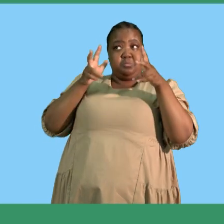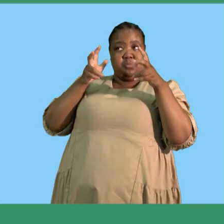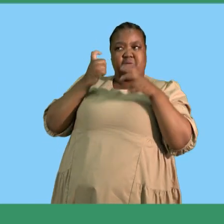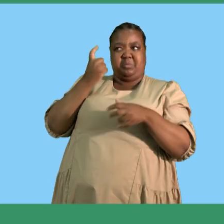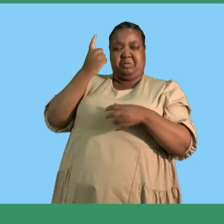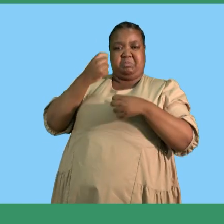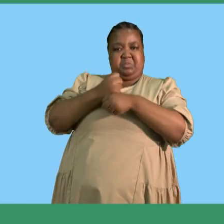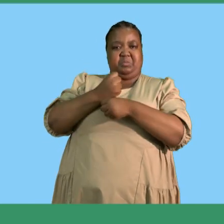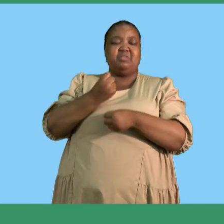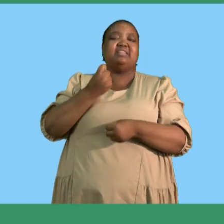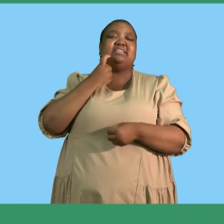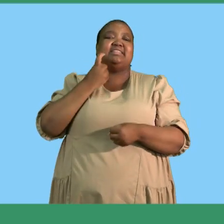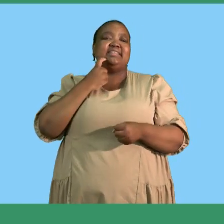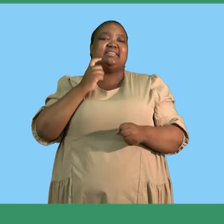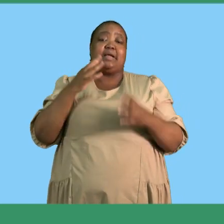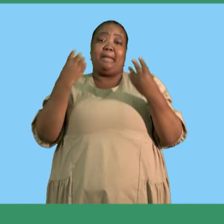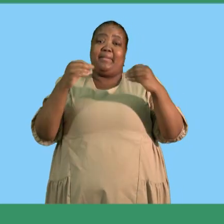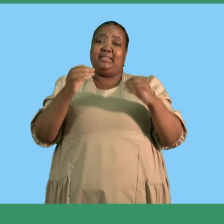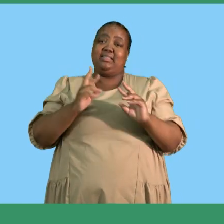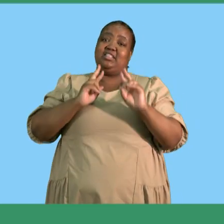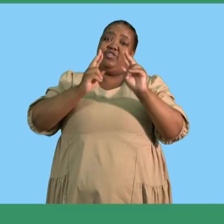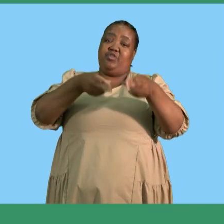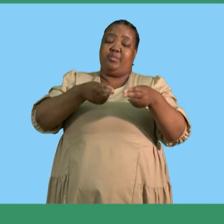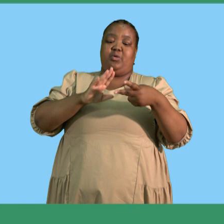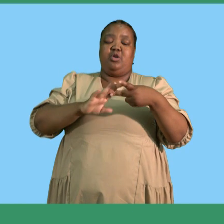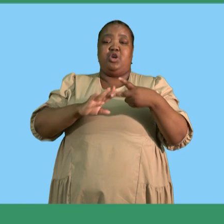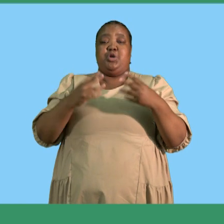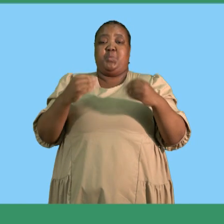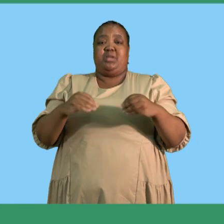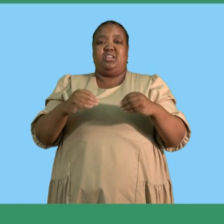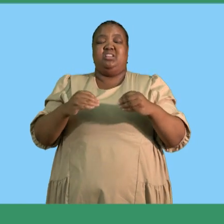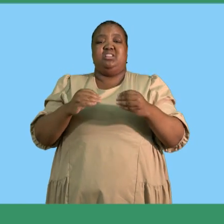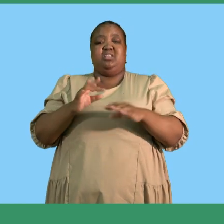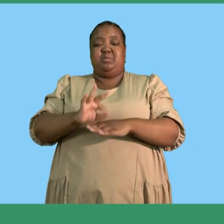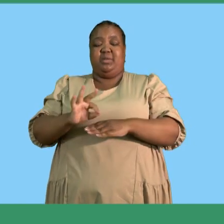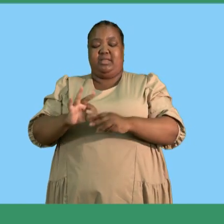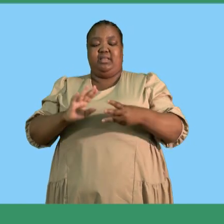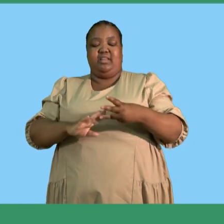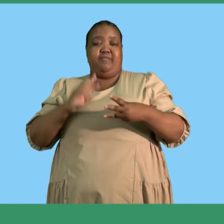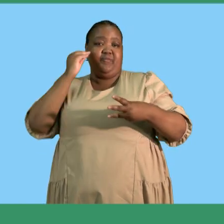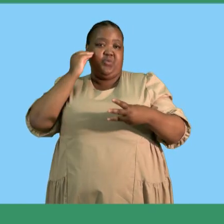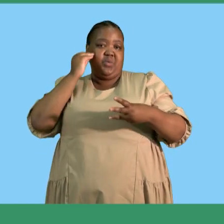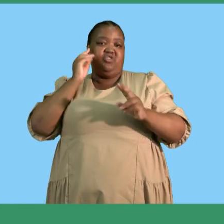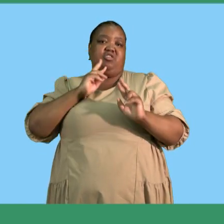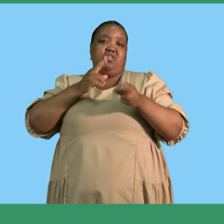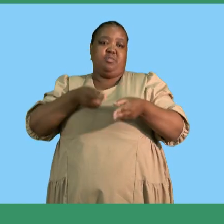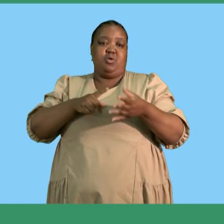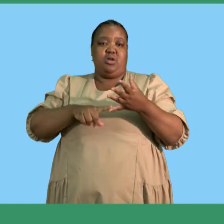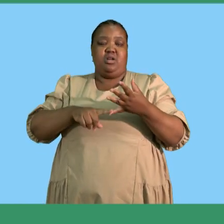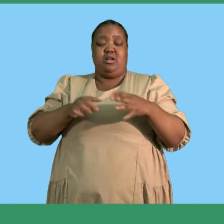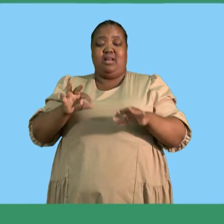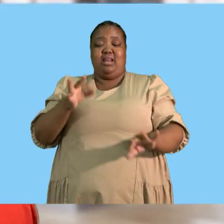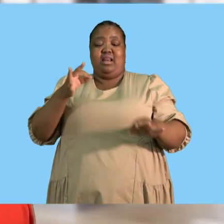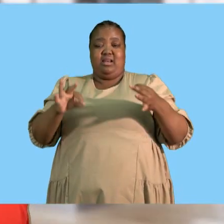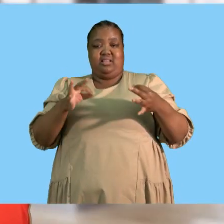We have a business report, a business plan, informational reports, research reports, and analytical